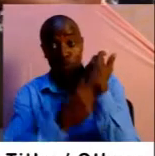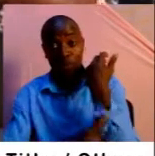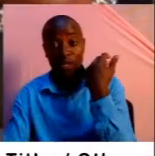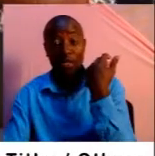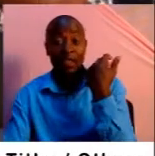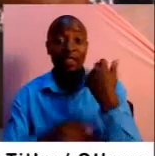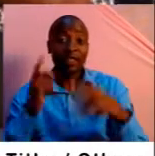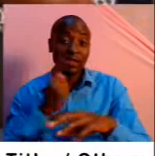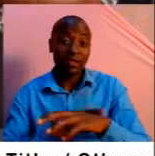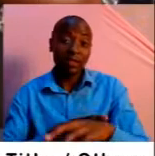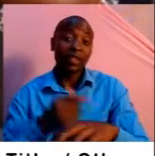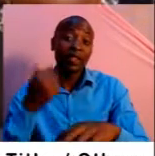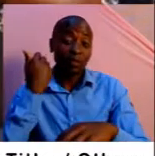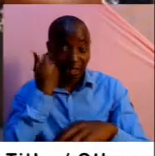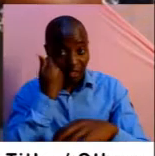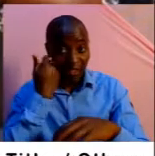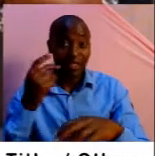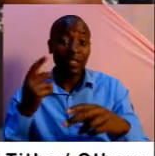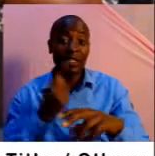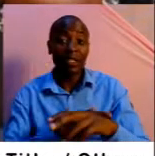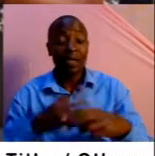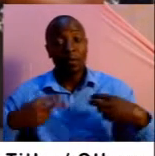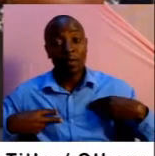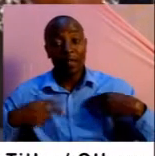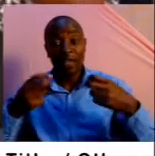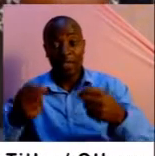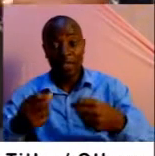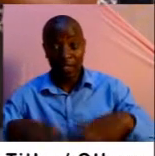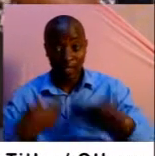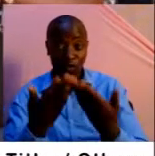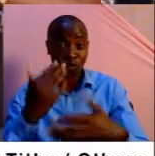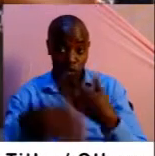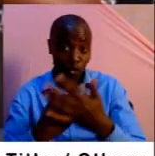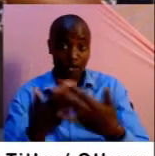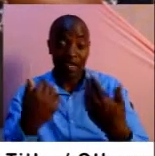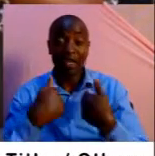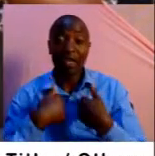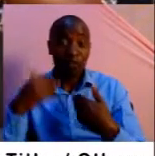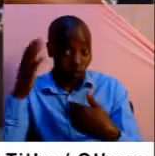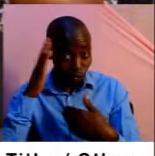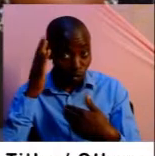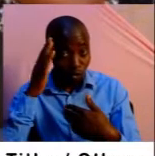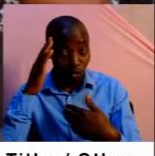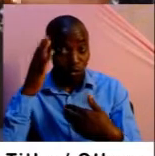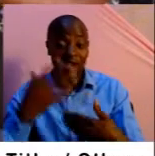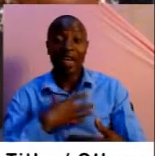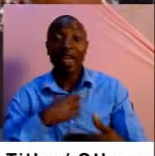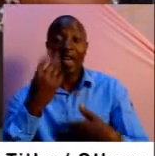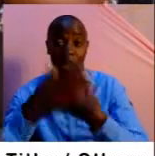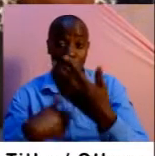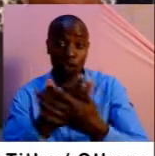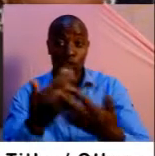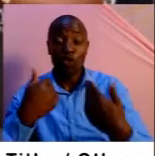in health. Well, and you know, you even say that I give you all that I have. Yeah. You know? and all that you